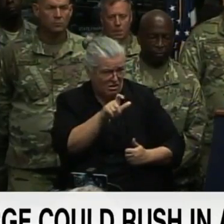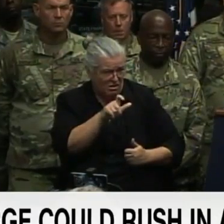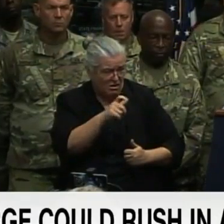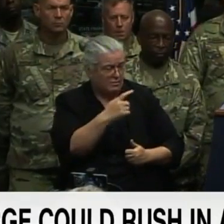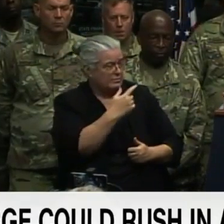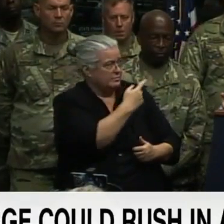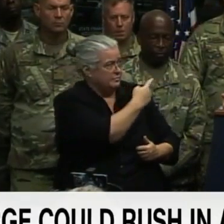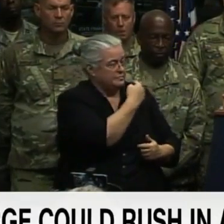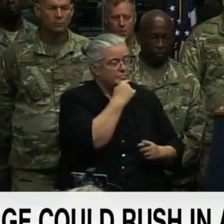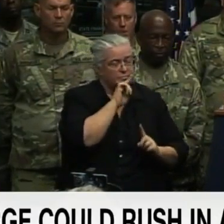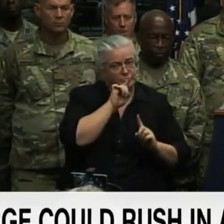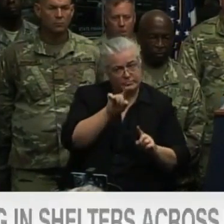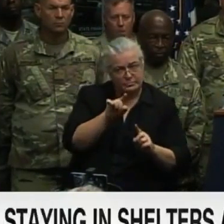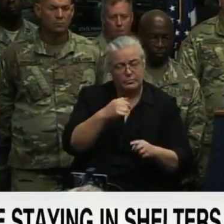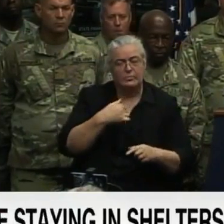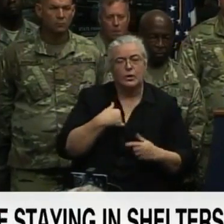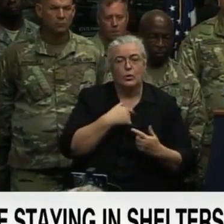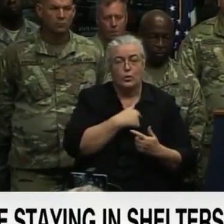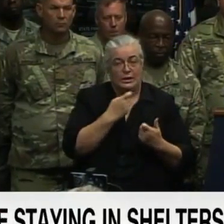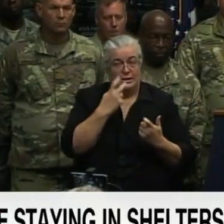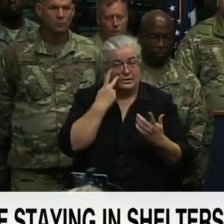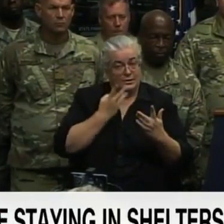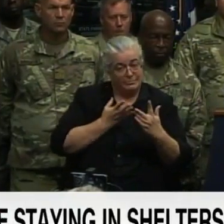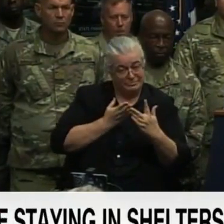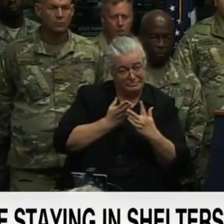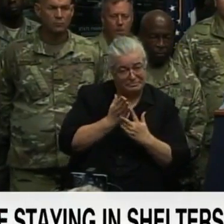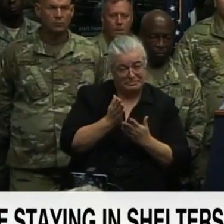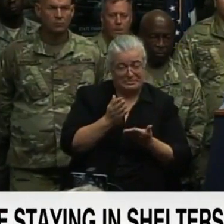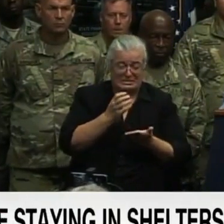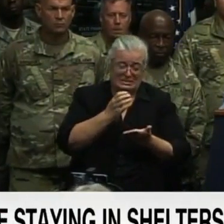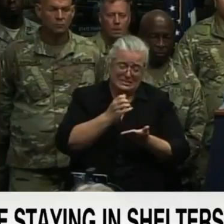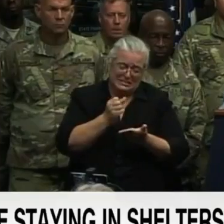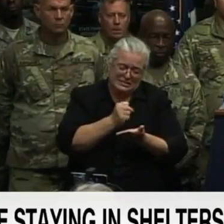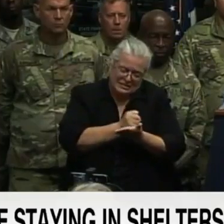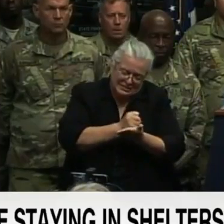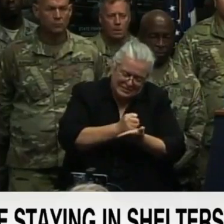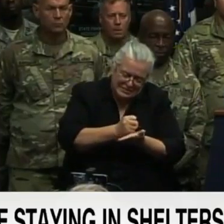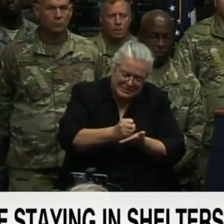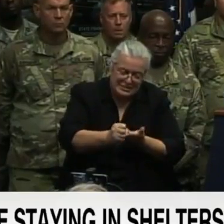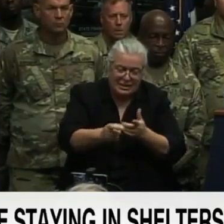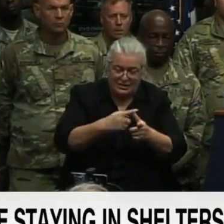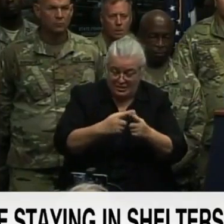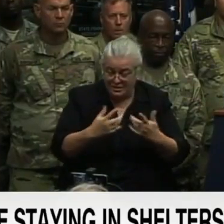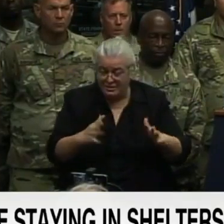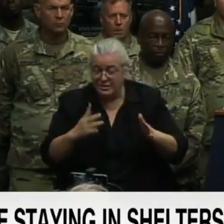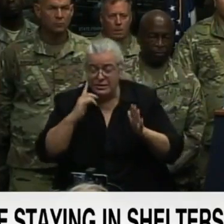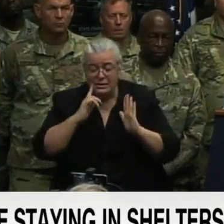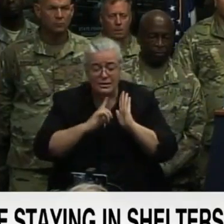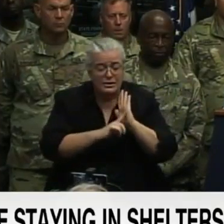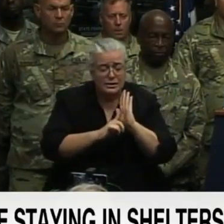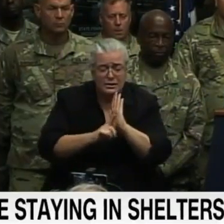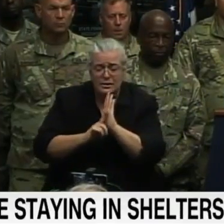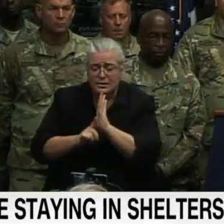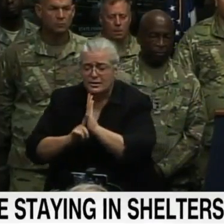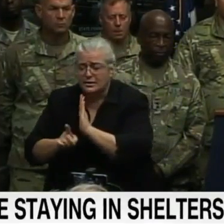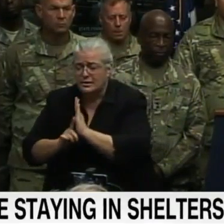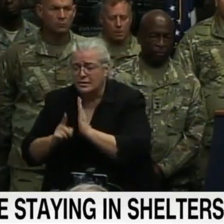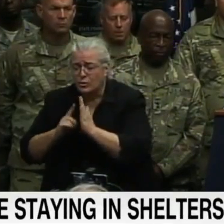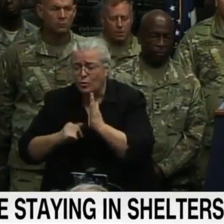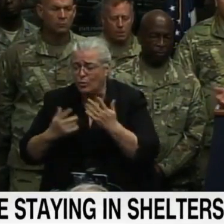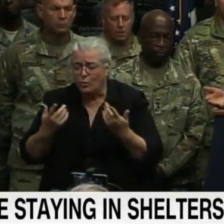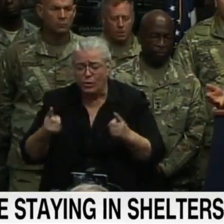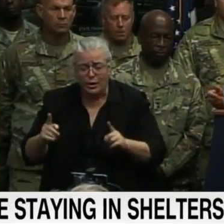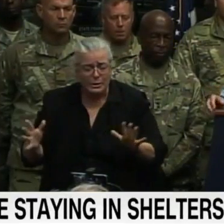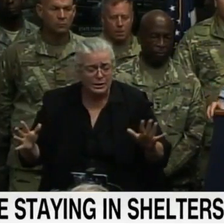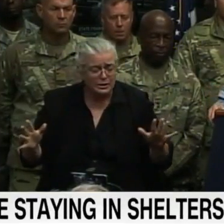right now we're going to go through and see what happens. We'll be assessing the damage as quickly as possible and finding out exactly what we need. I